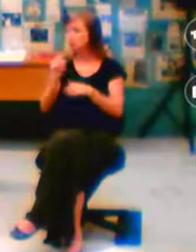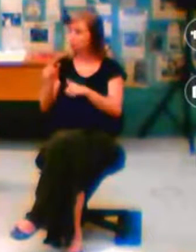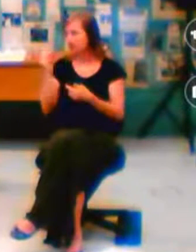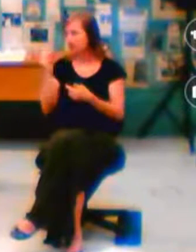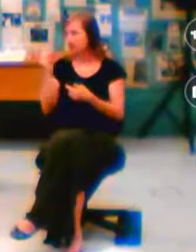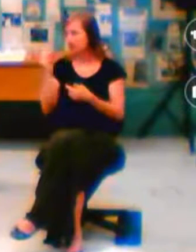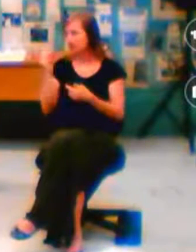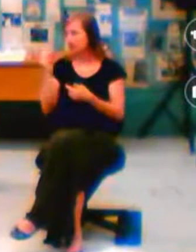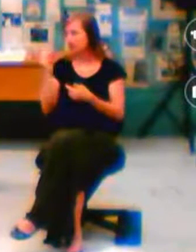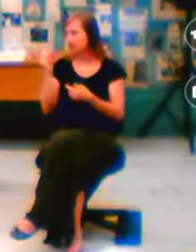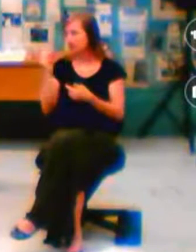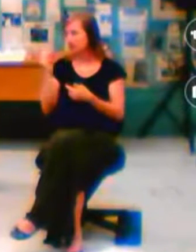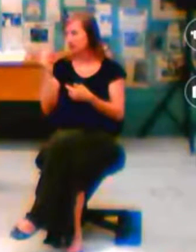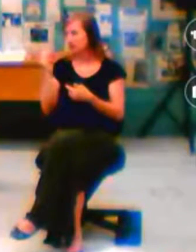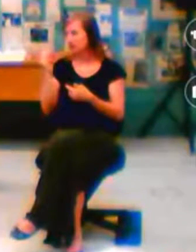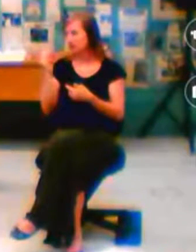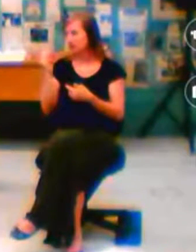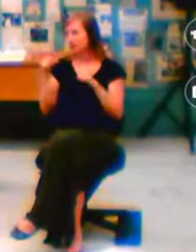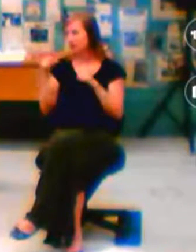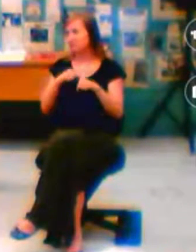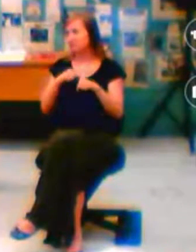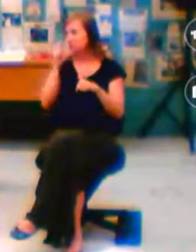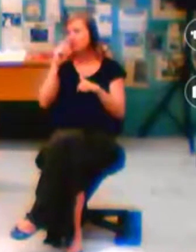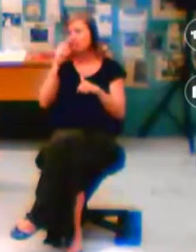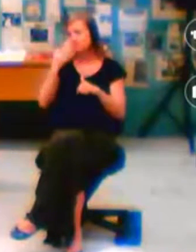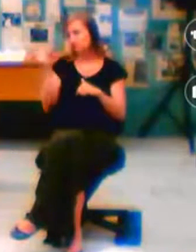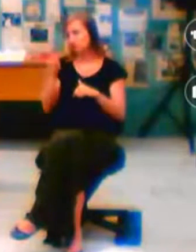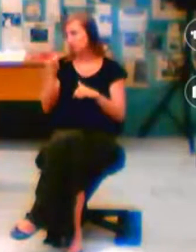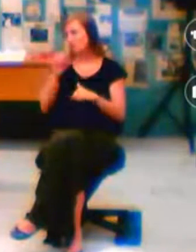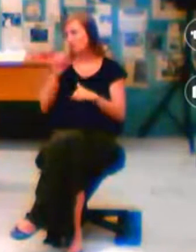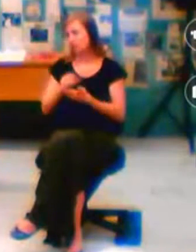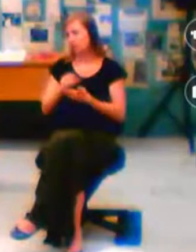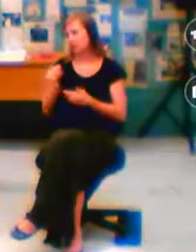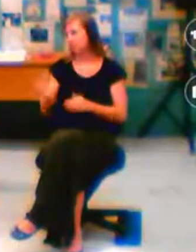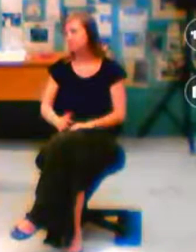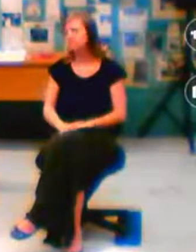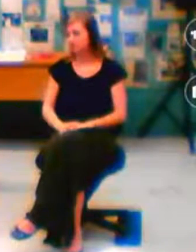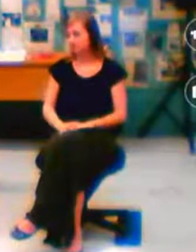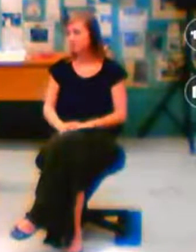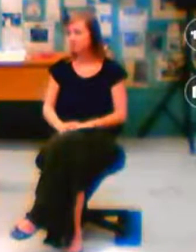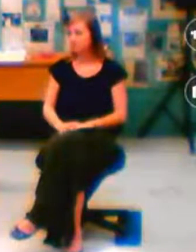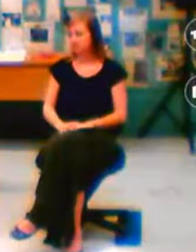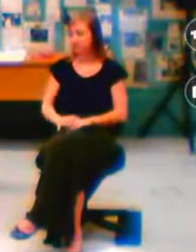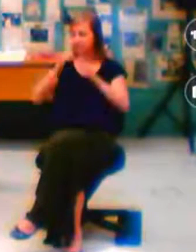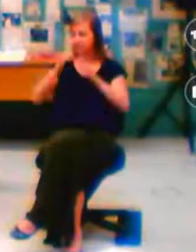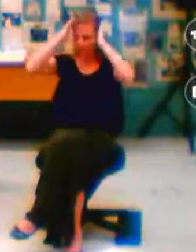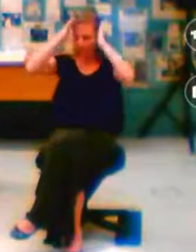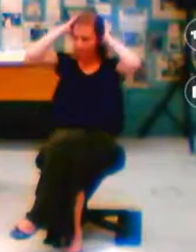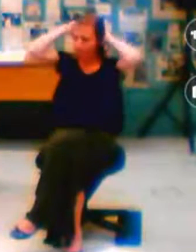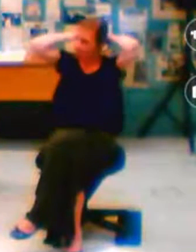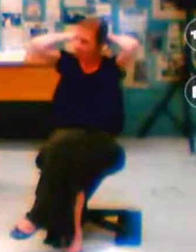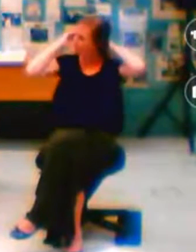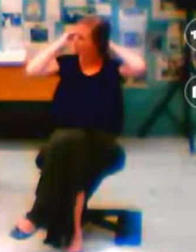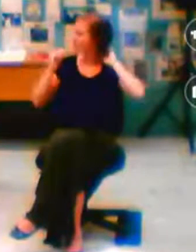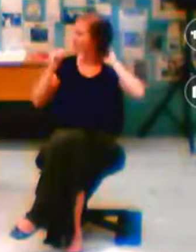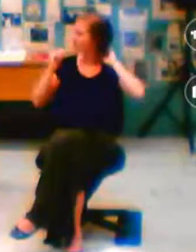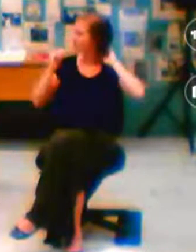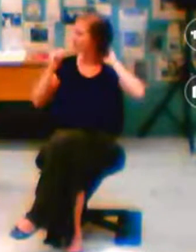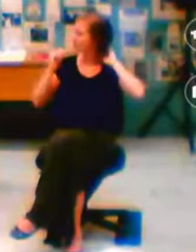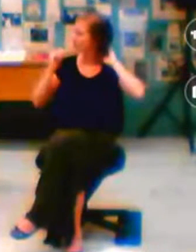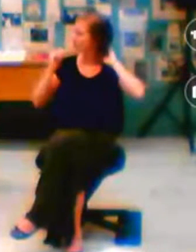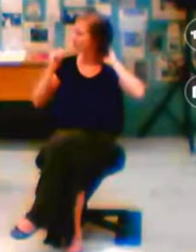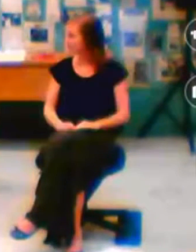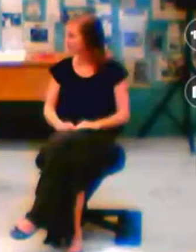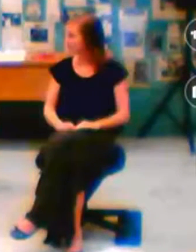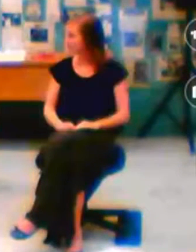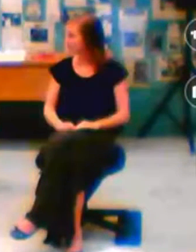it's a much better idea to focus government resources on people who seriously need help, which is what the Medicaid program was originally designed for. And